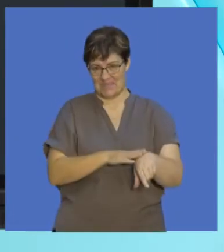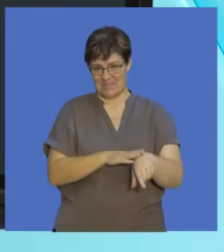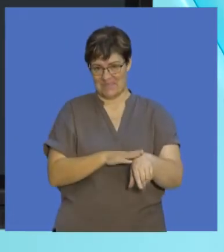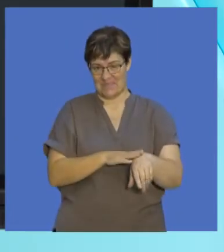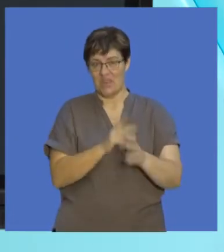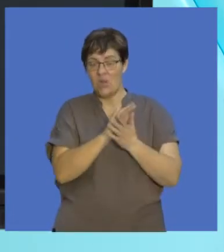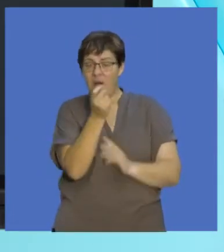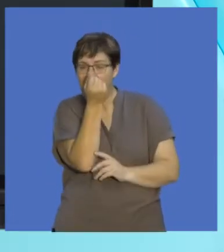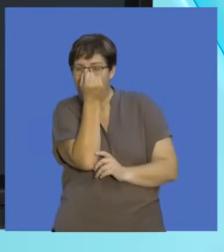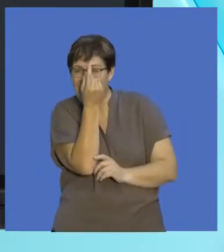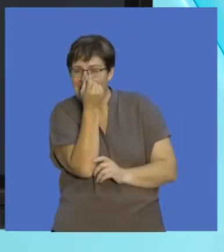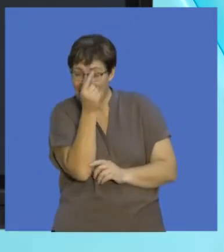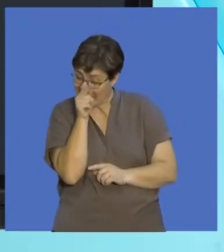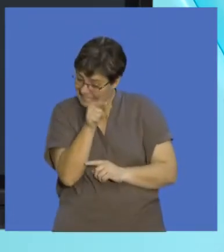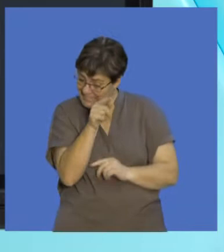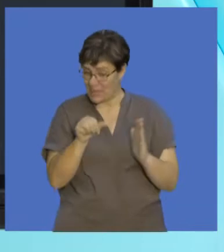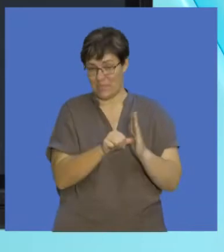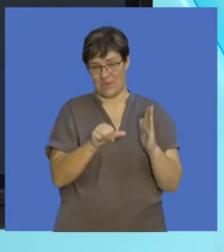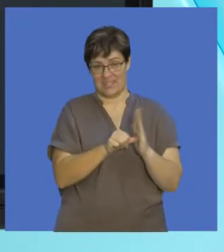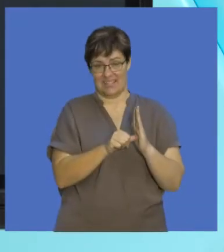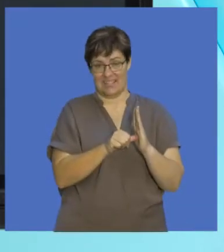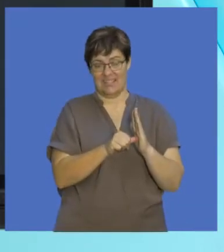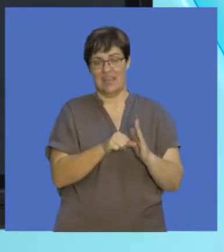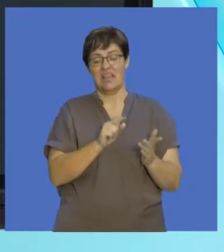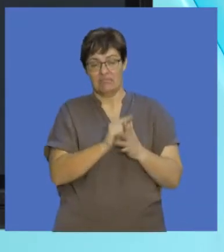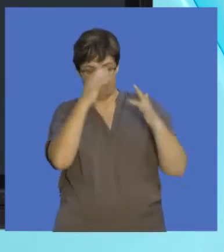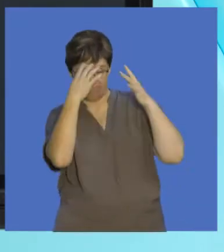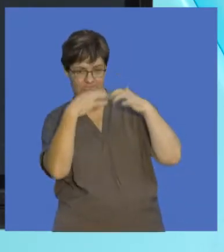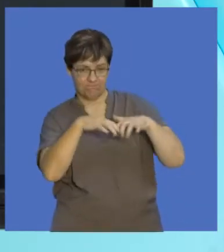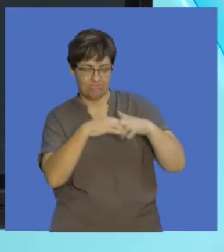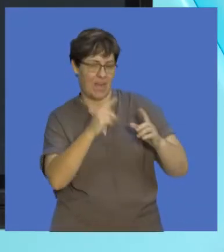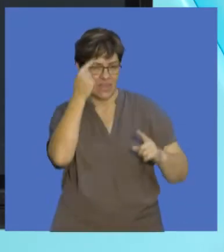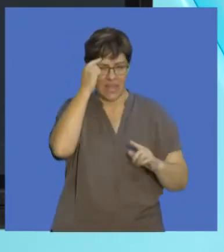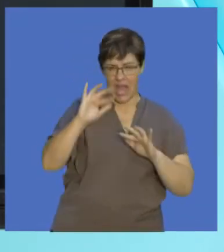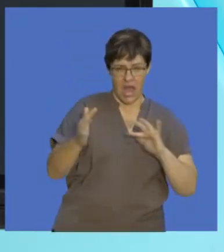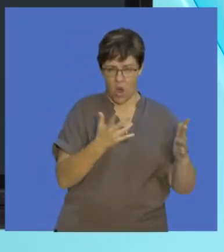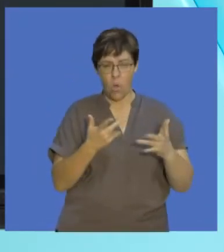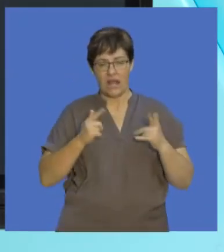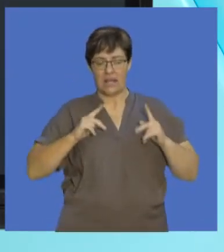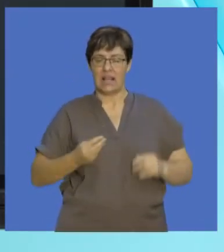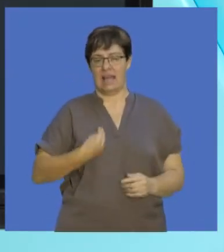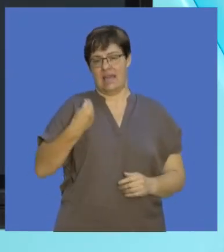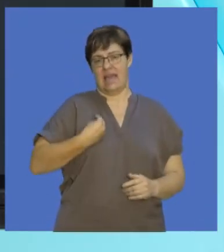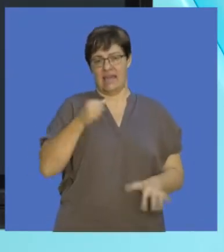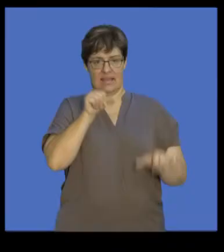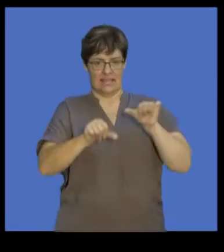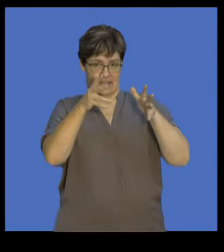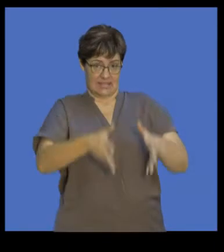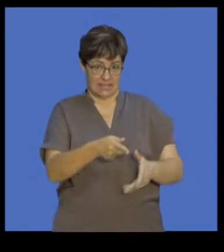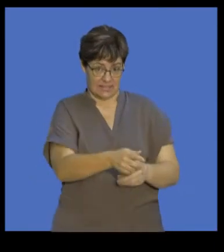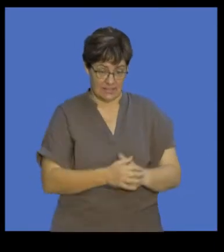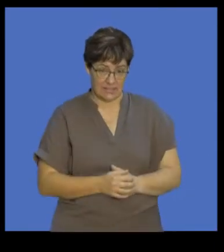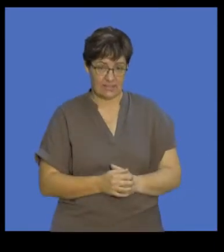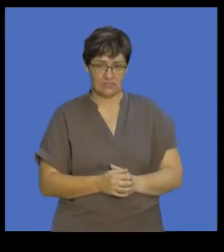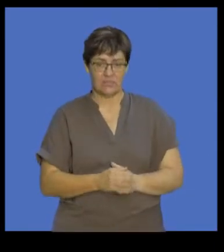focuses on the understanding. That's why we emphasize on the thinking, how you must think as a young scientist, right? So